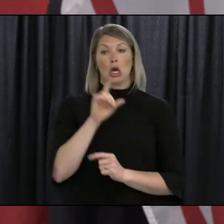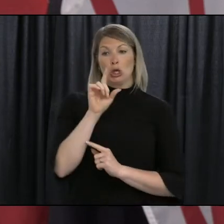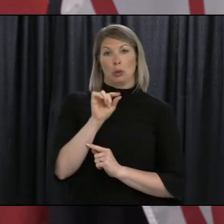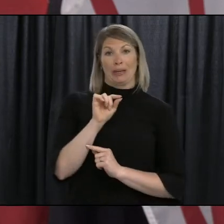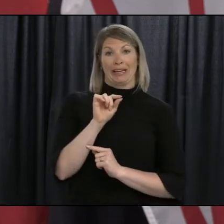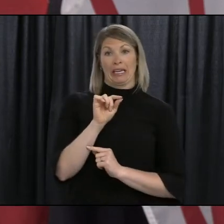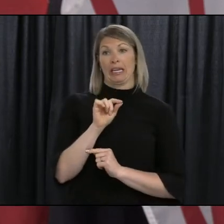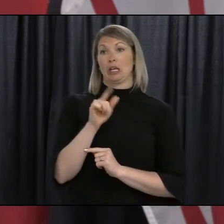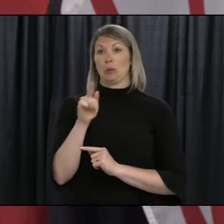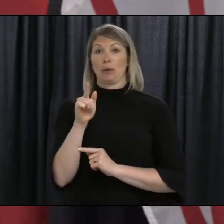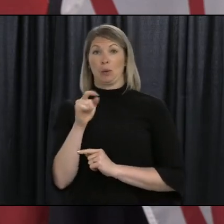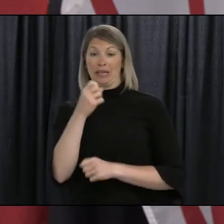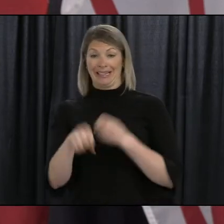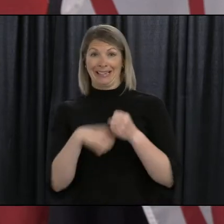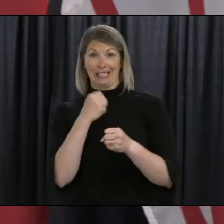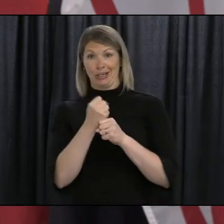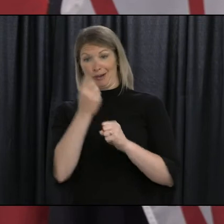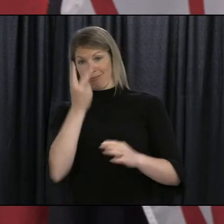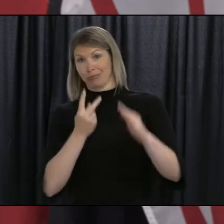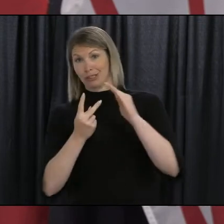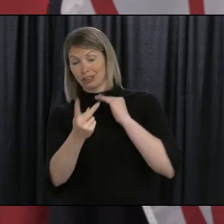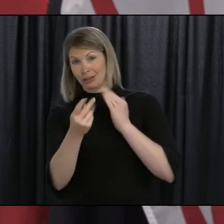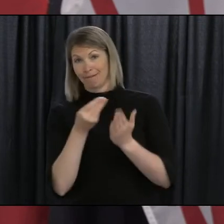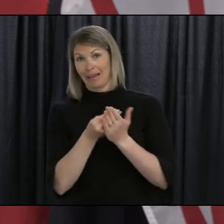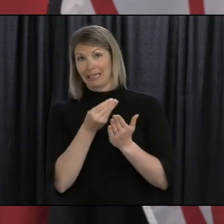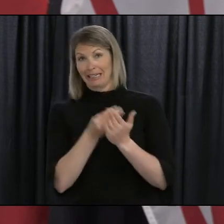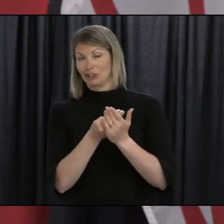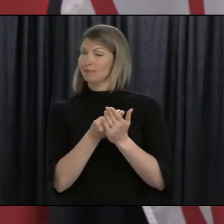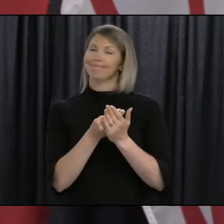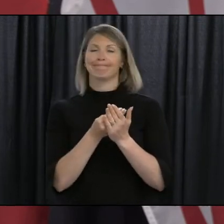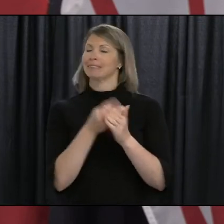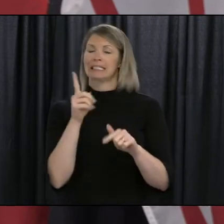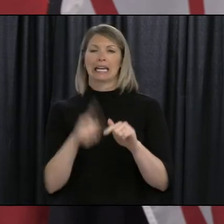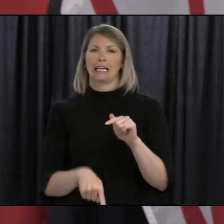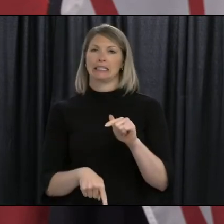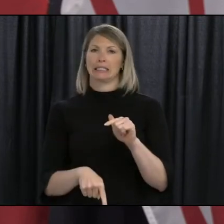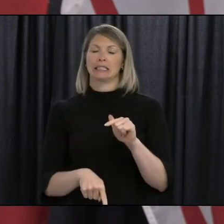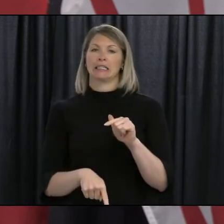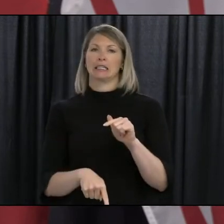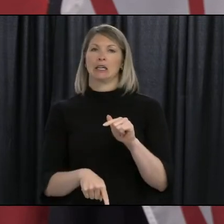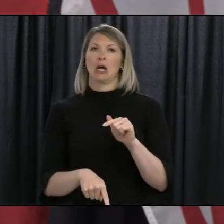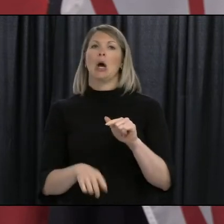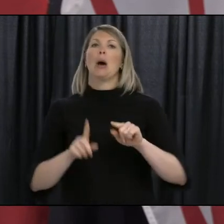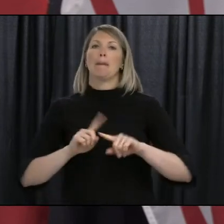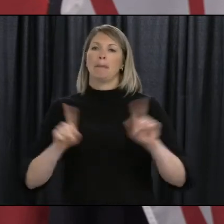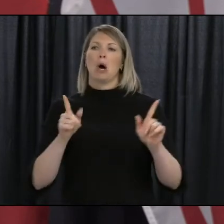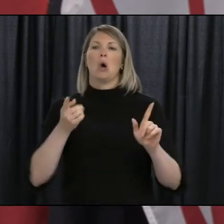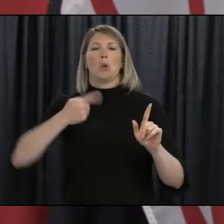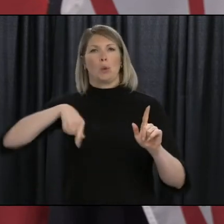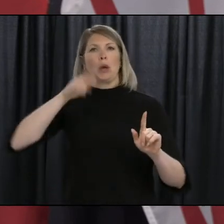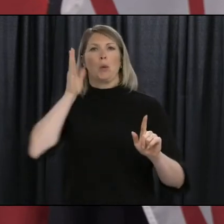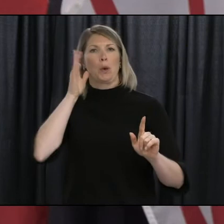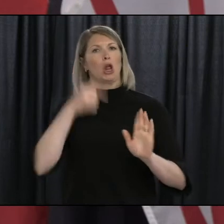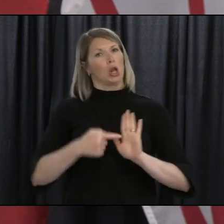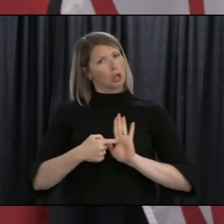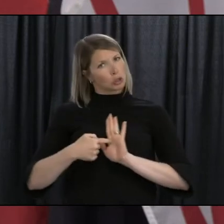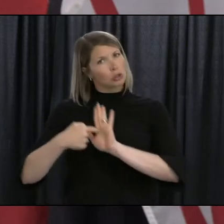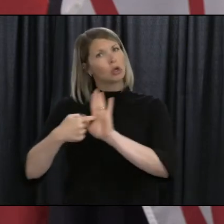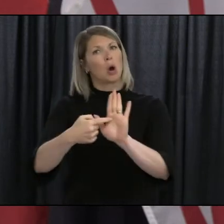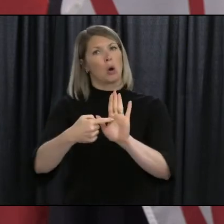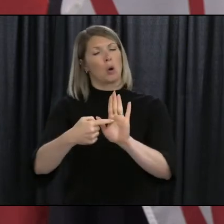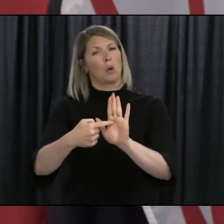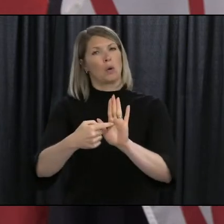forecast, my commitment is that we will table a budget as soon as possible and to